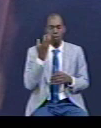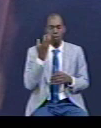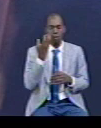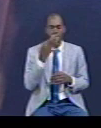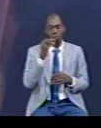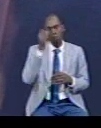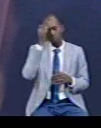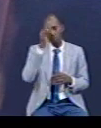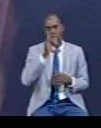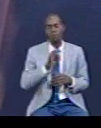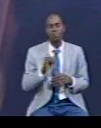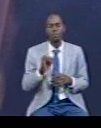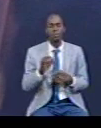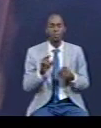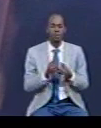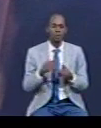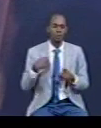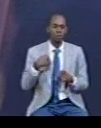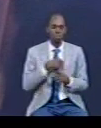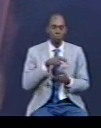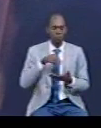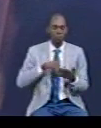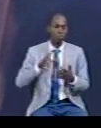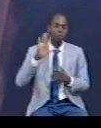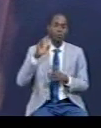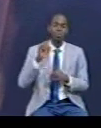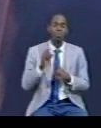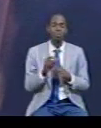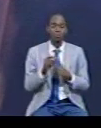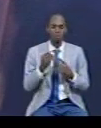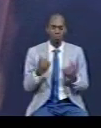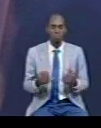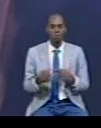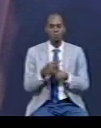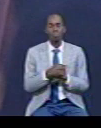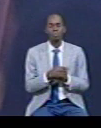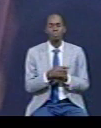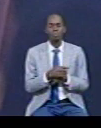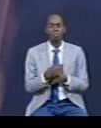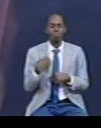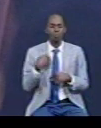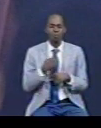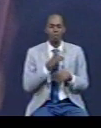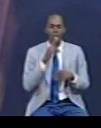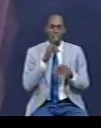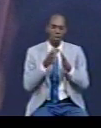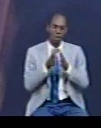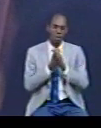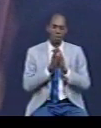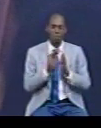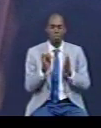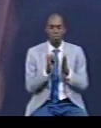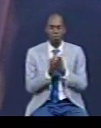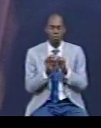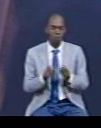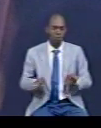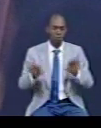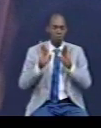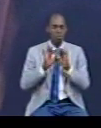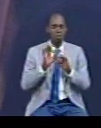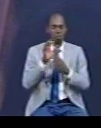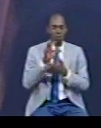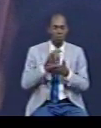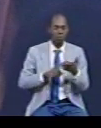of understanding as we read your word today. We're asking that relevant passages